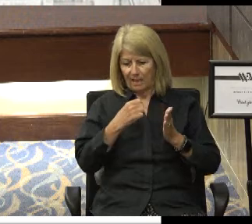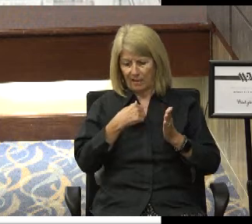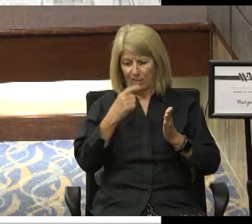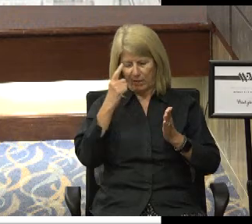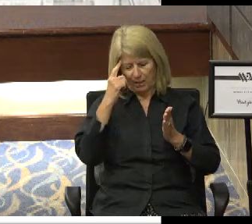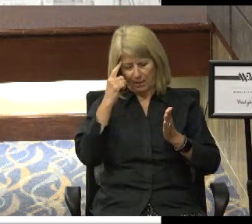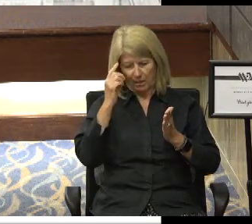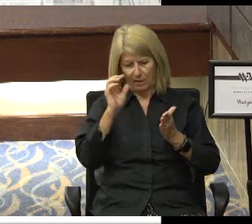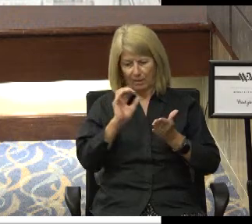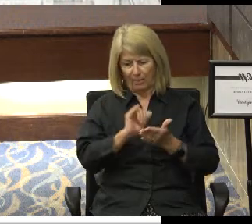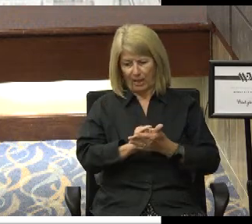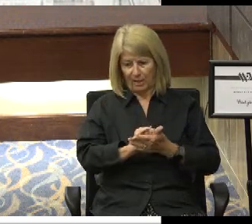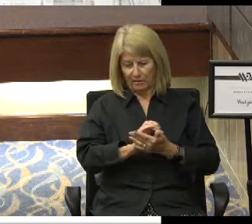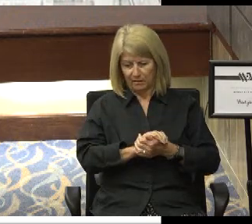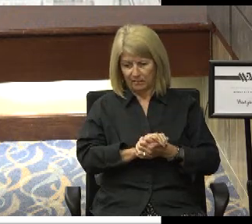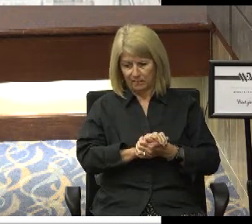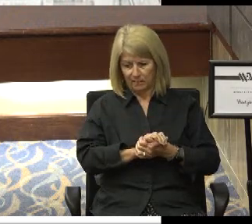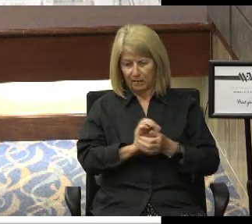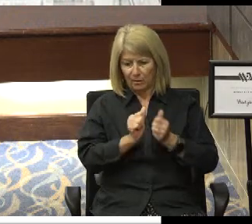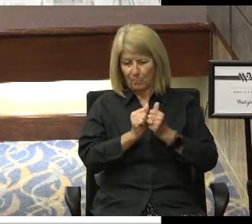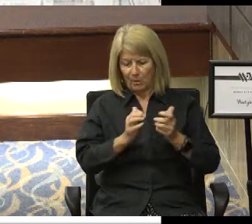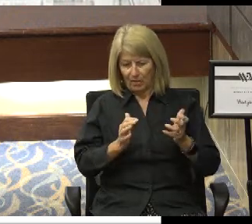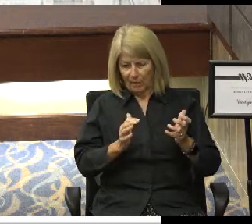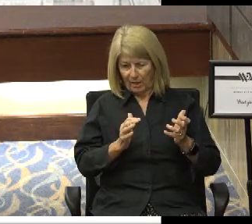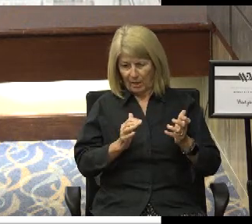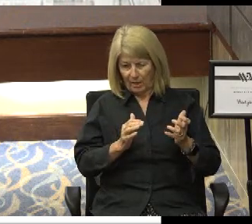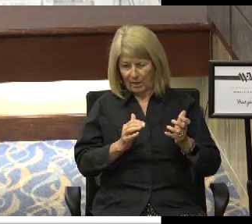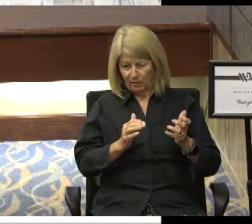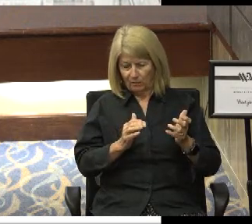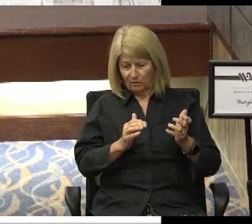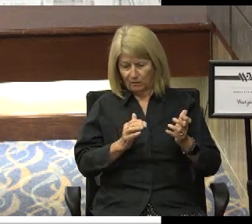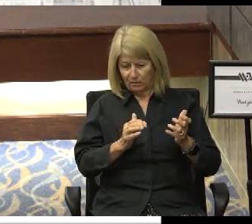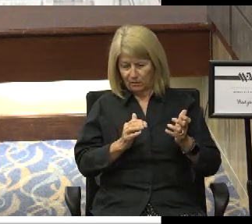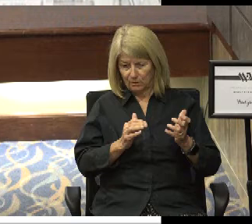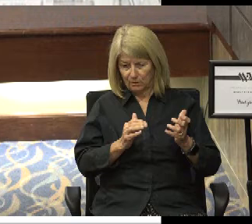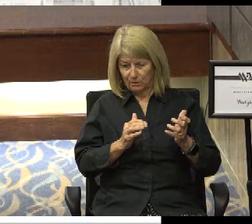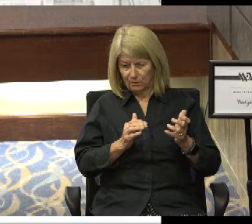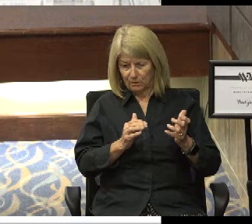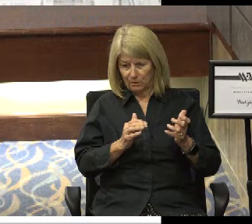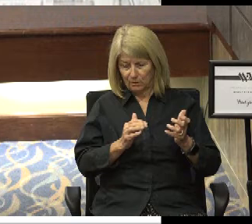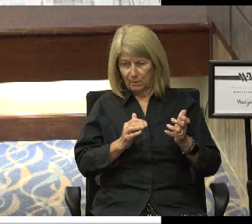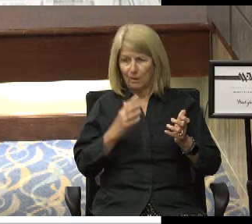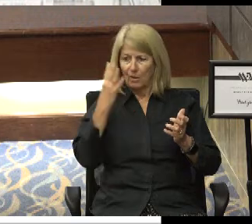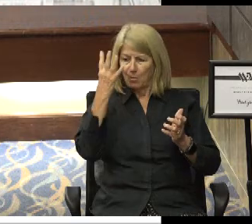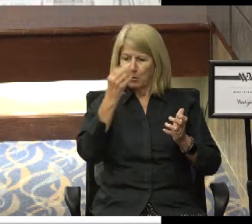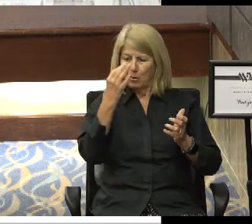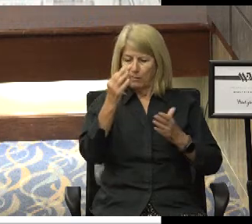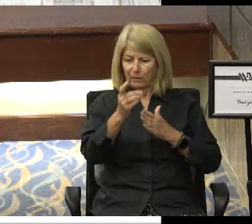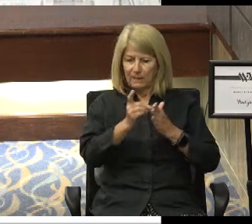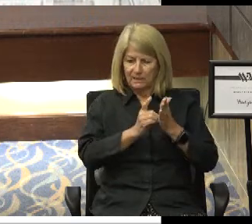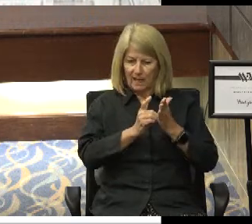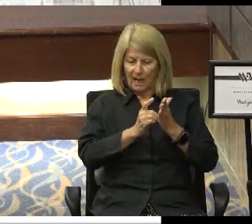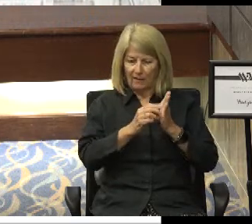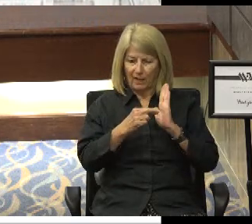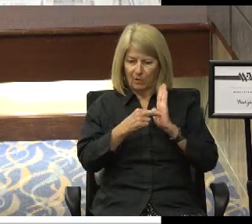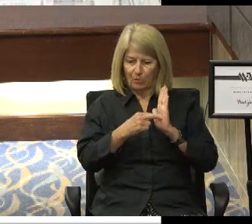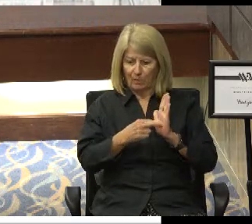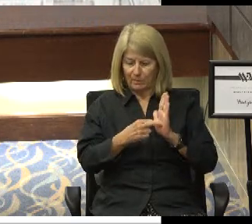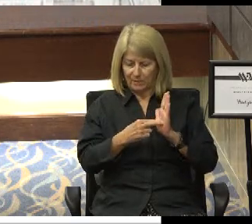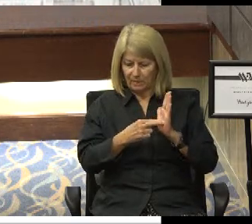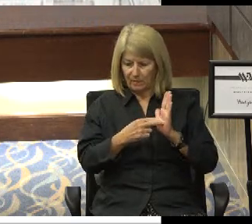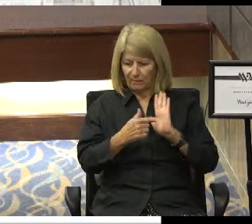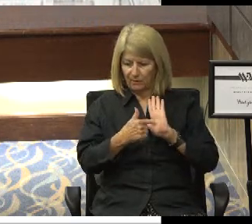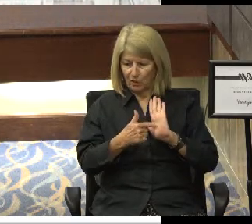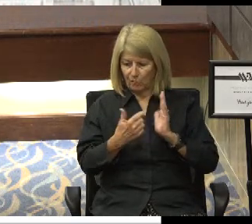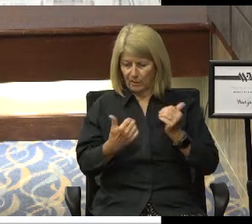you know, without, you know, escaping the beautiful design that we're presented with now, I still